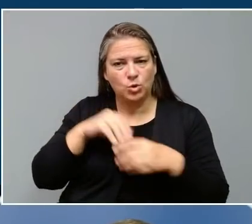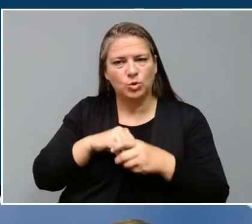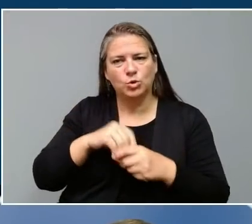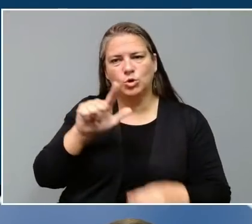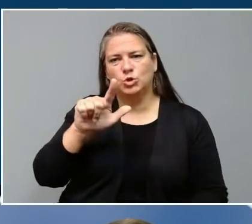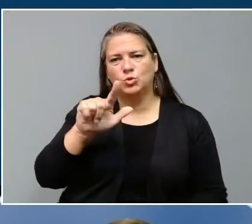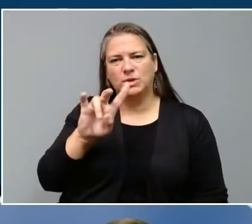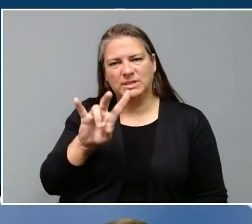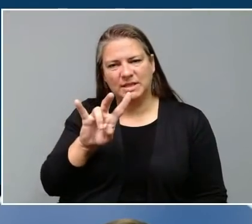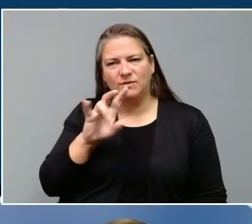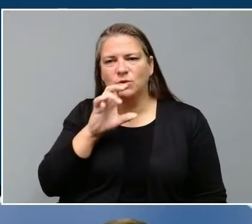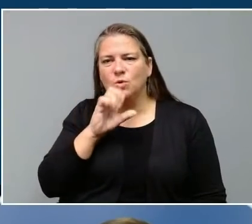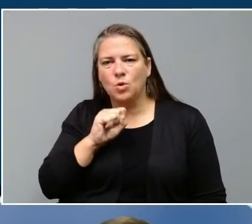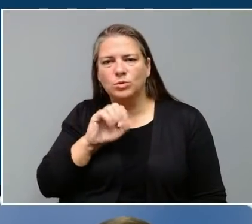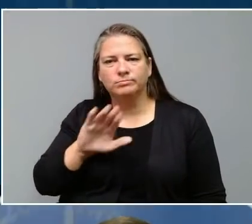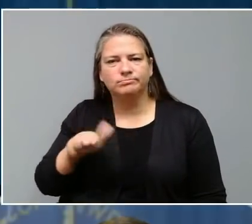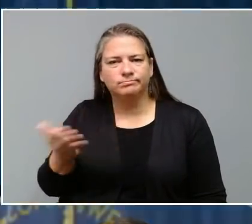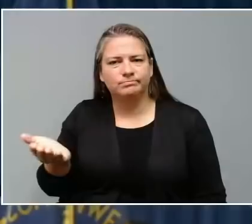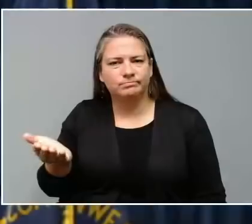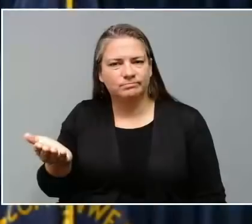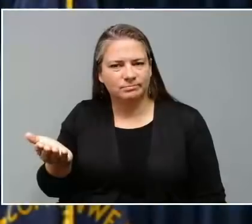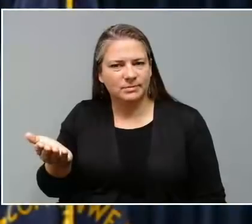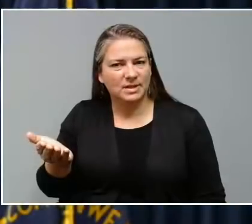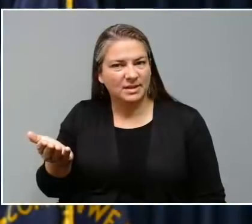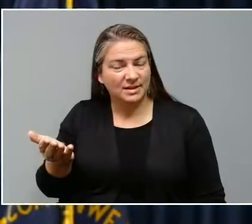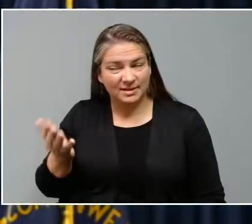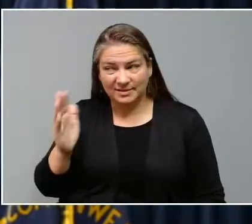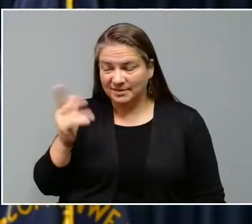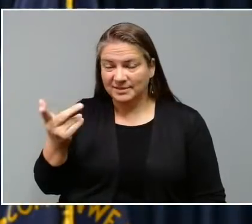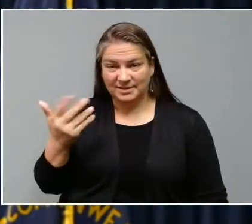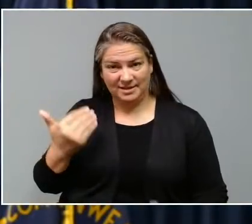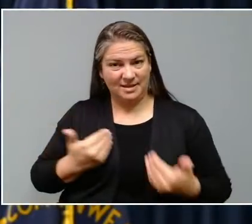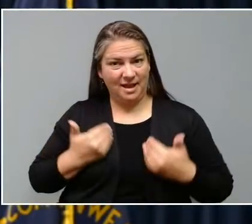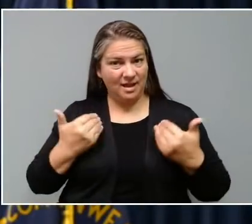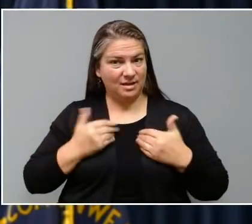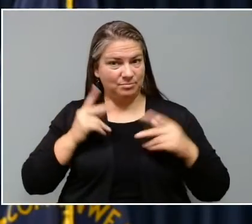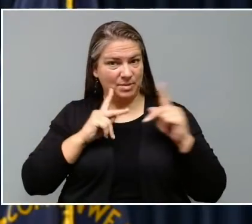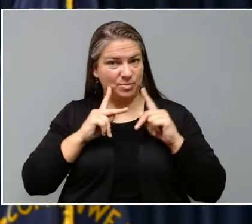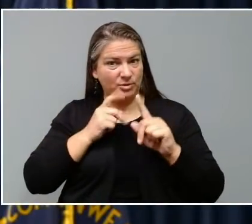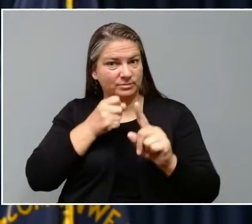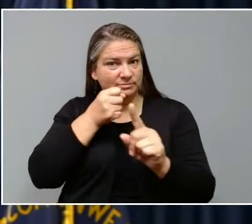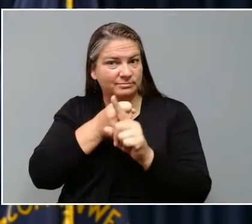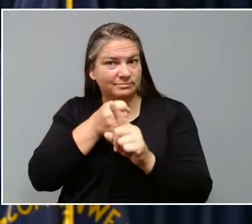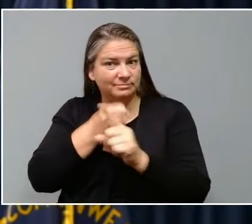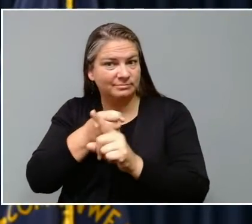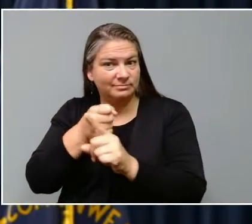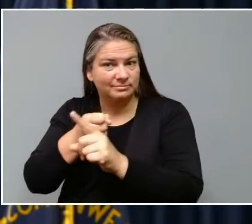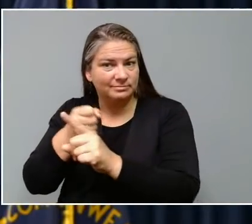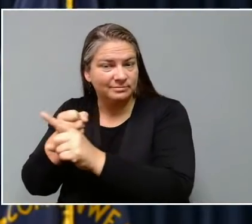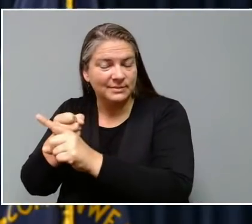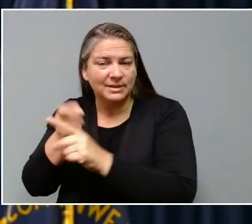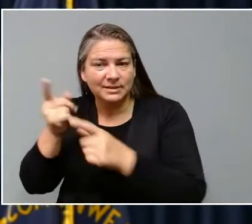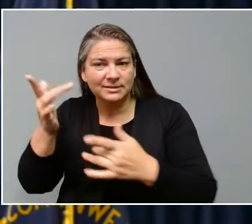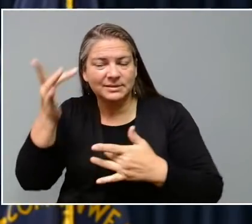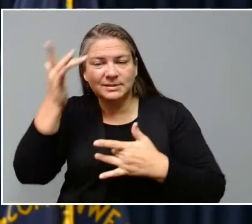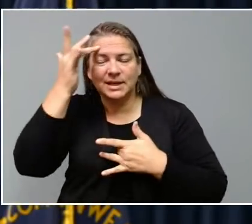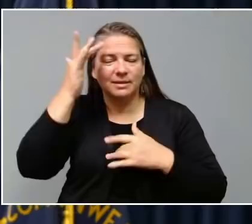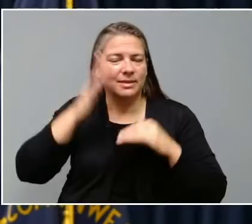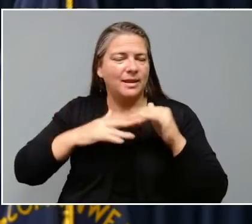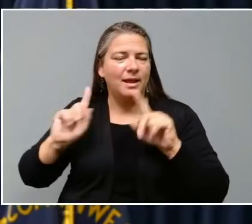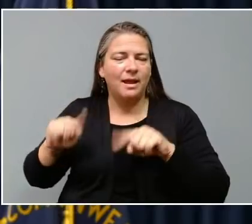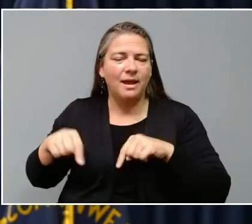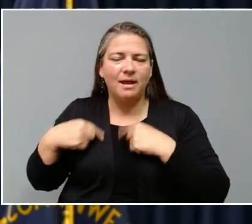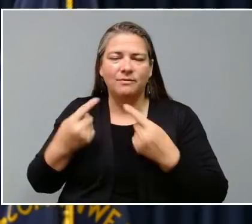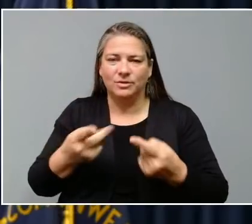27-year-old. This is hitting younger people. It is making people sicker than we have ever seen. And we talked yesterday about